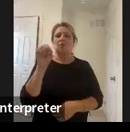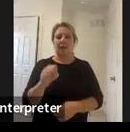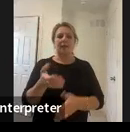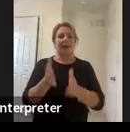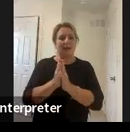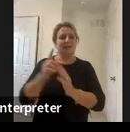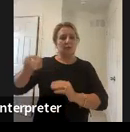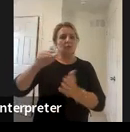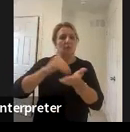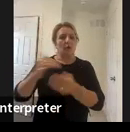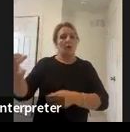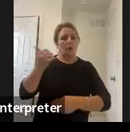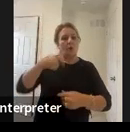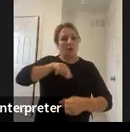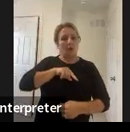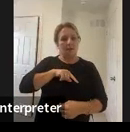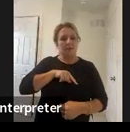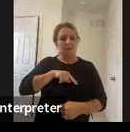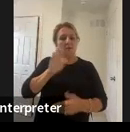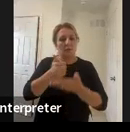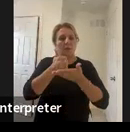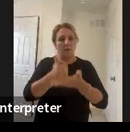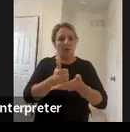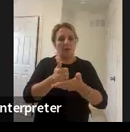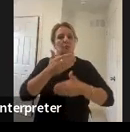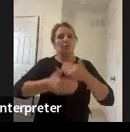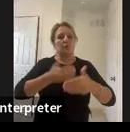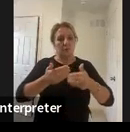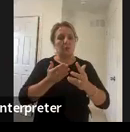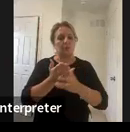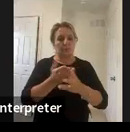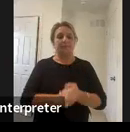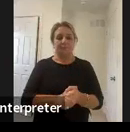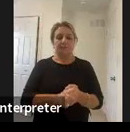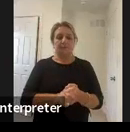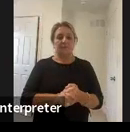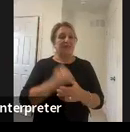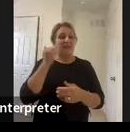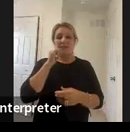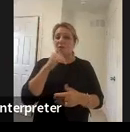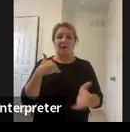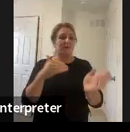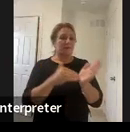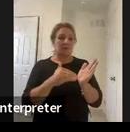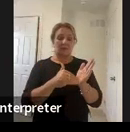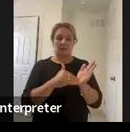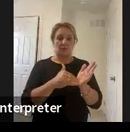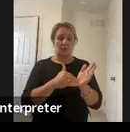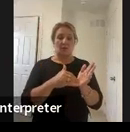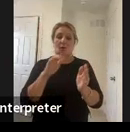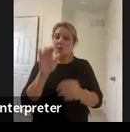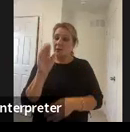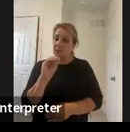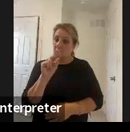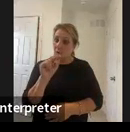us for guidance and we will walk them through the process. Or if you do not have a healthcare provider or if you do not have